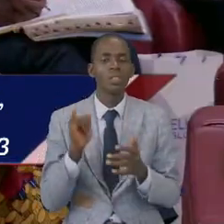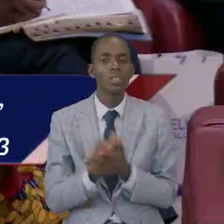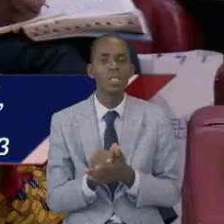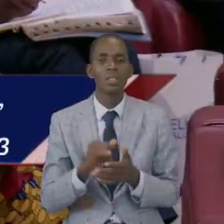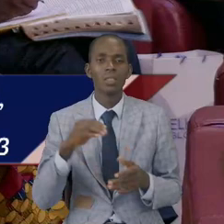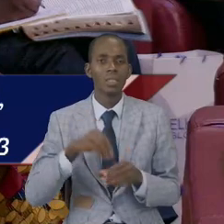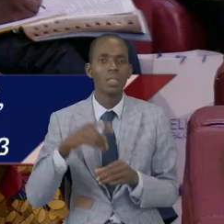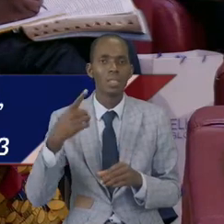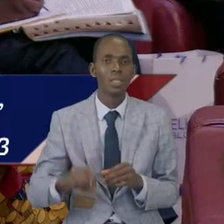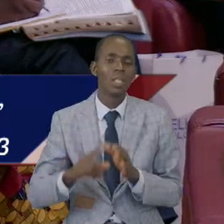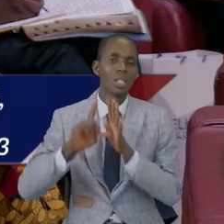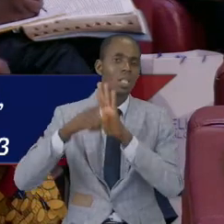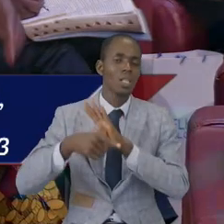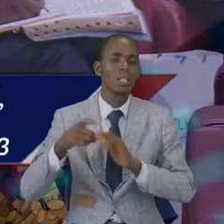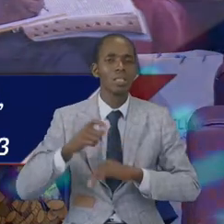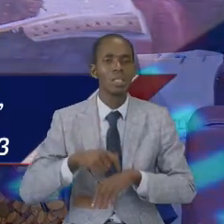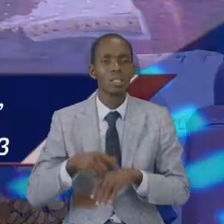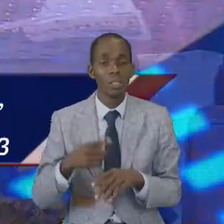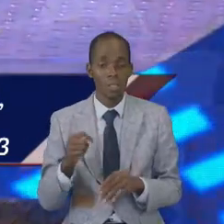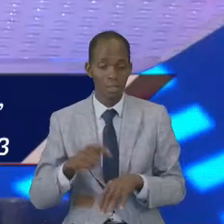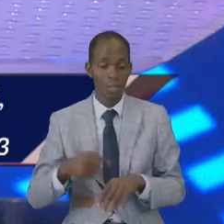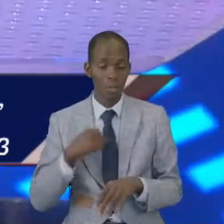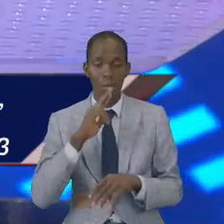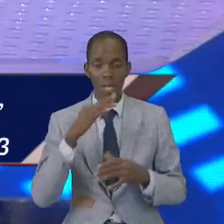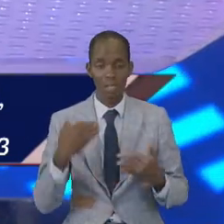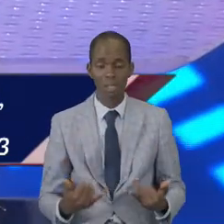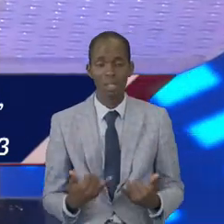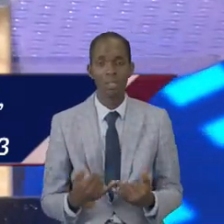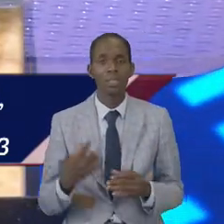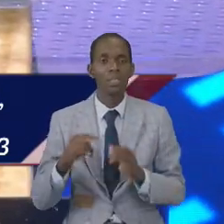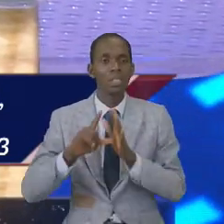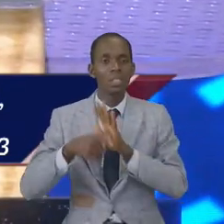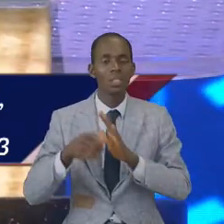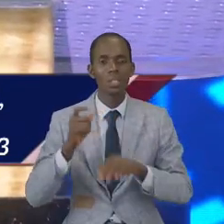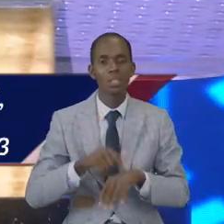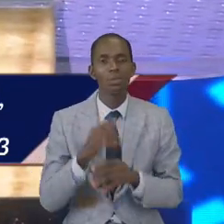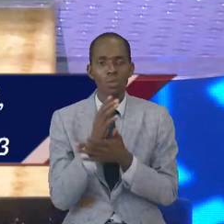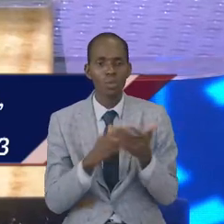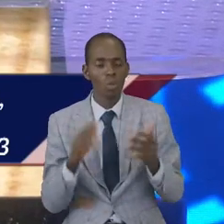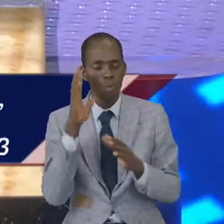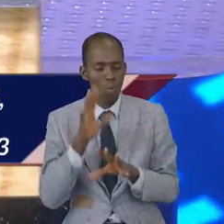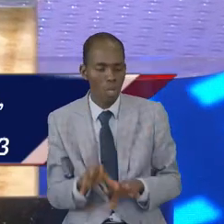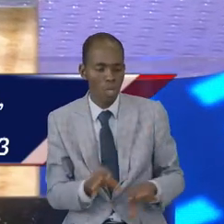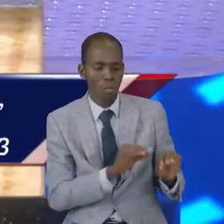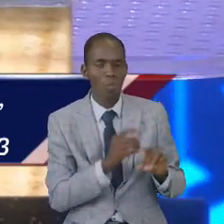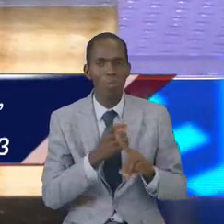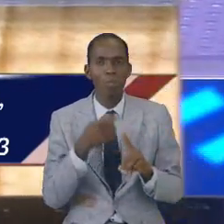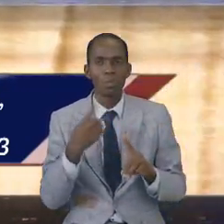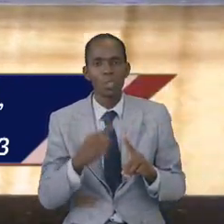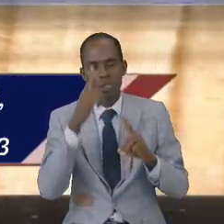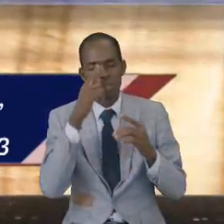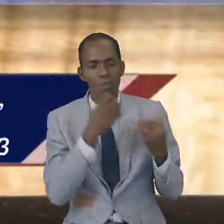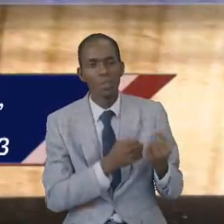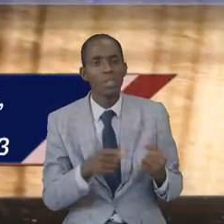in the latter times, that the time we're living, in the latter times, some shall depart from the faith. They